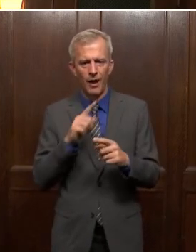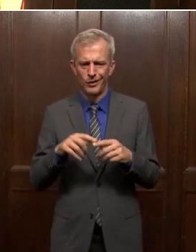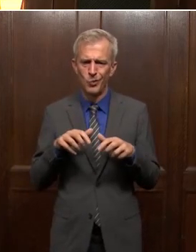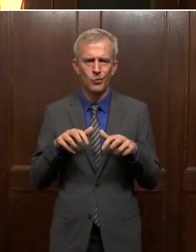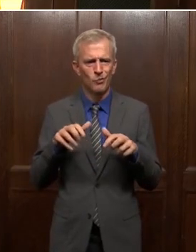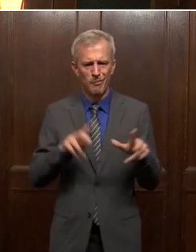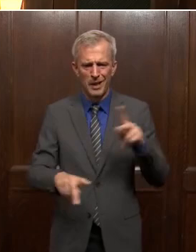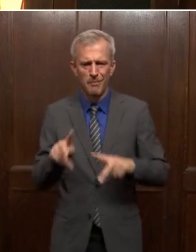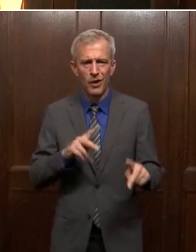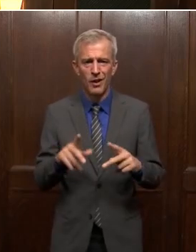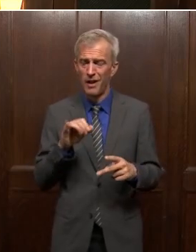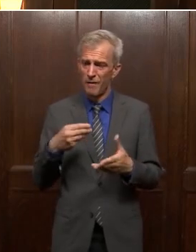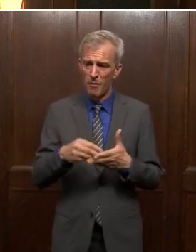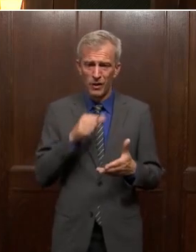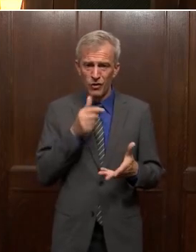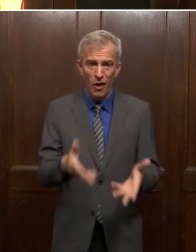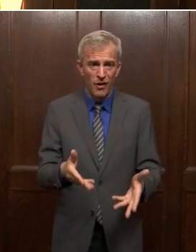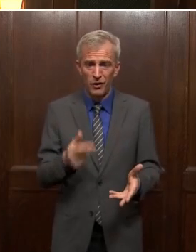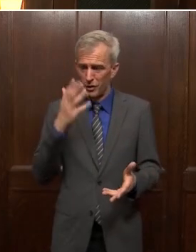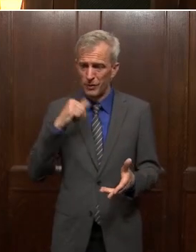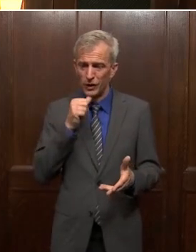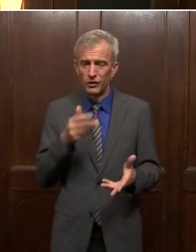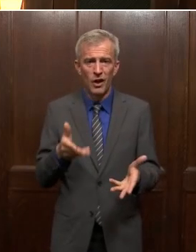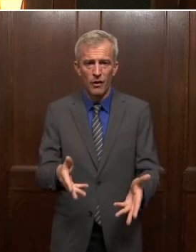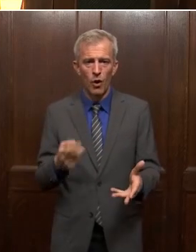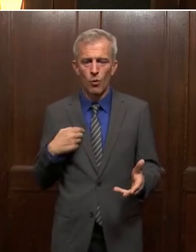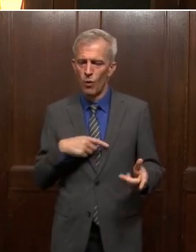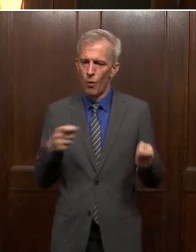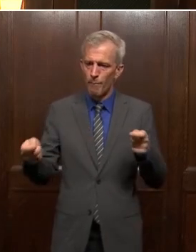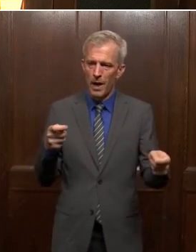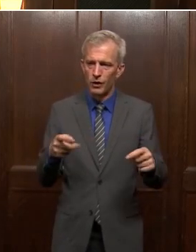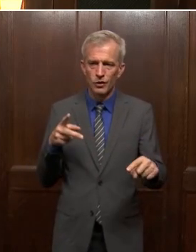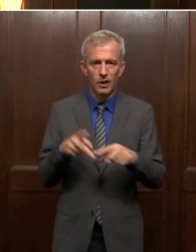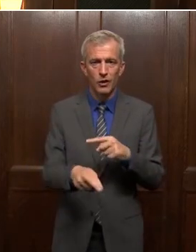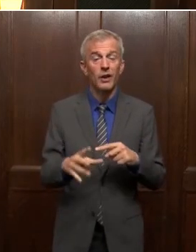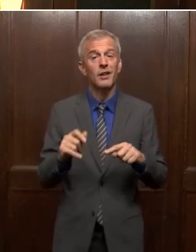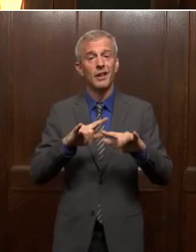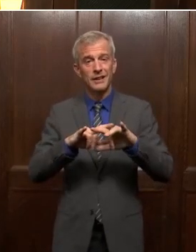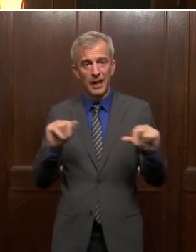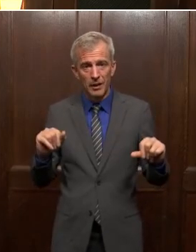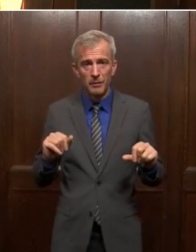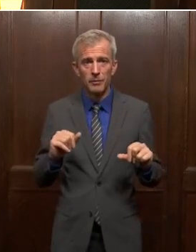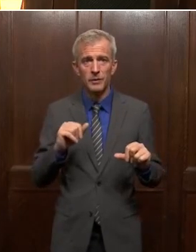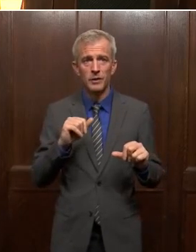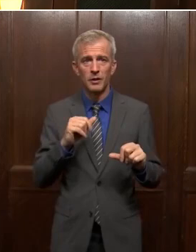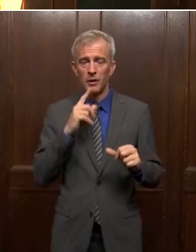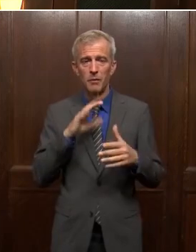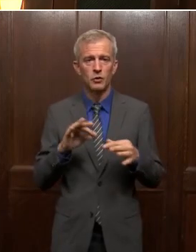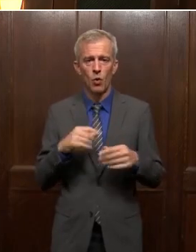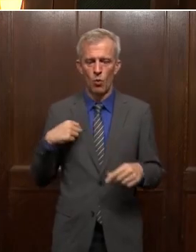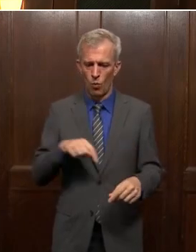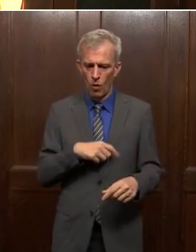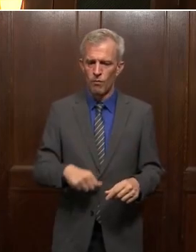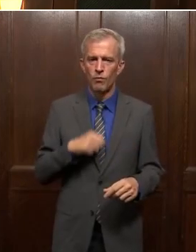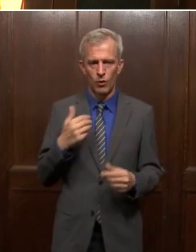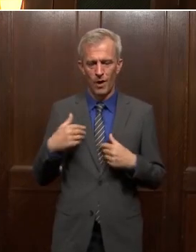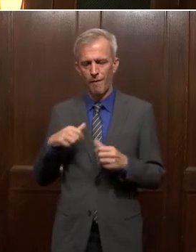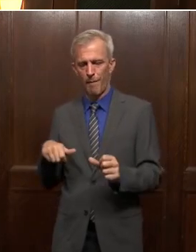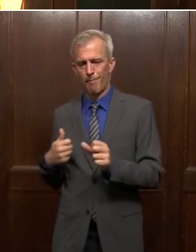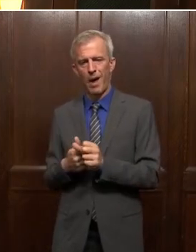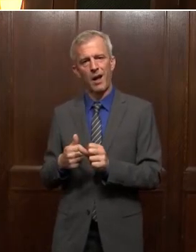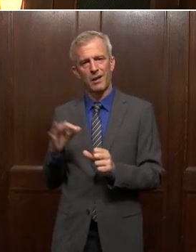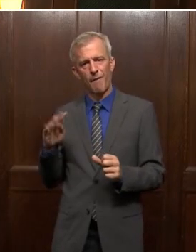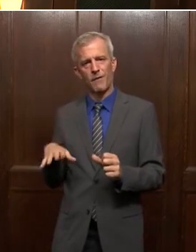there, and you deserve that truth. We will manage those cuts and at the same time say, we're proud that we have a reserve fund that we are drawing